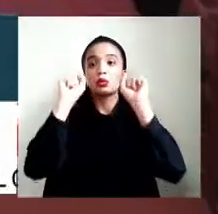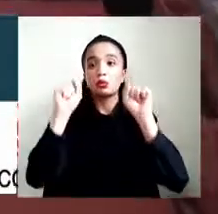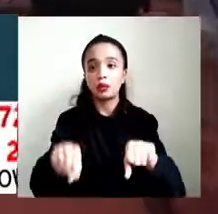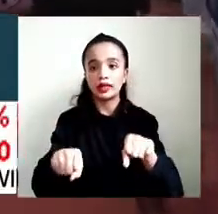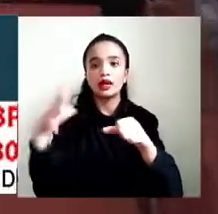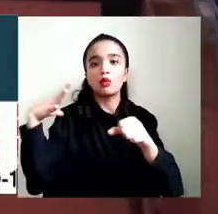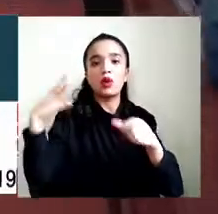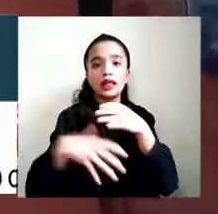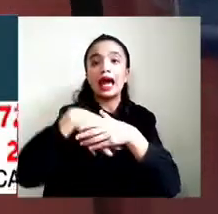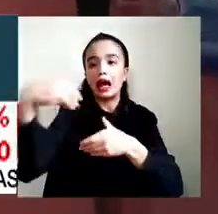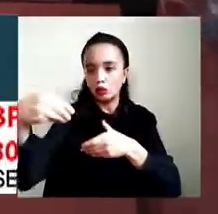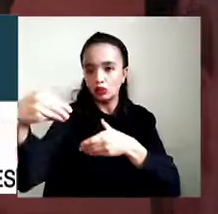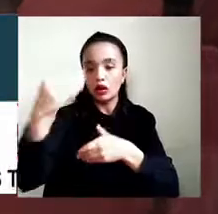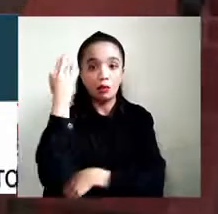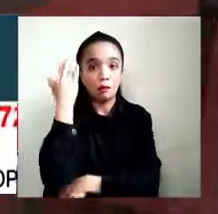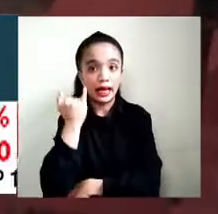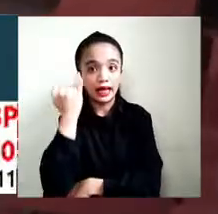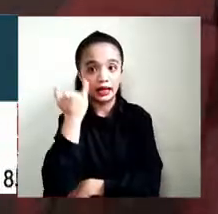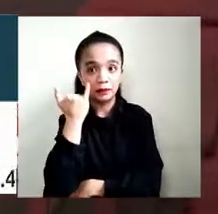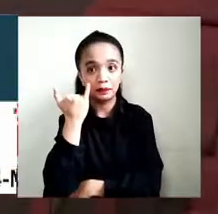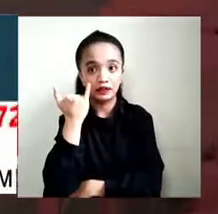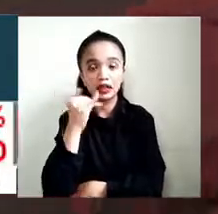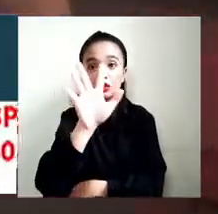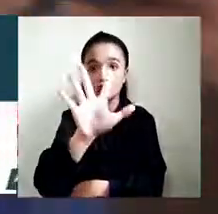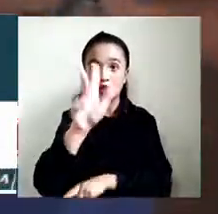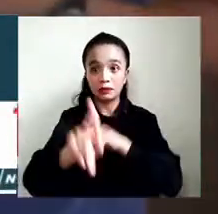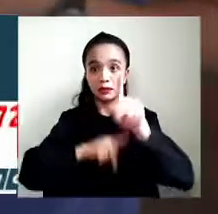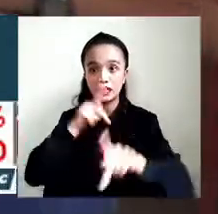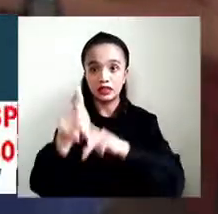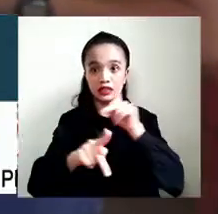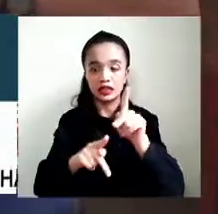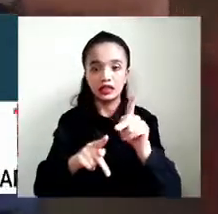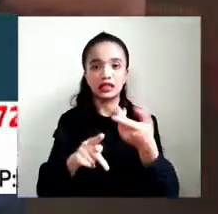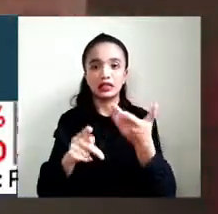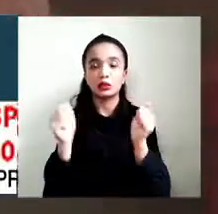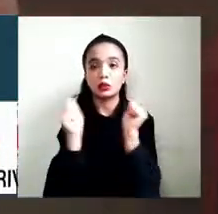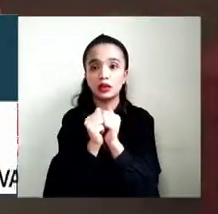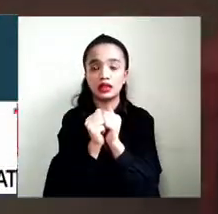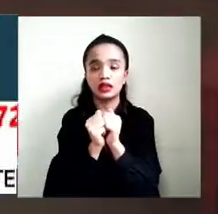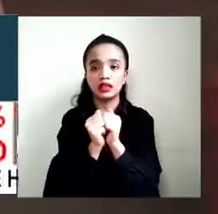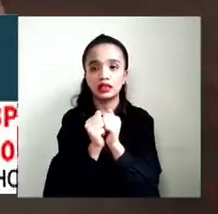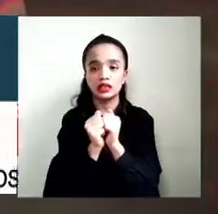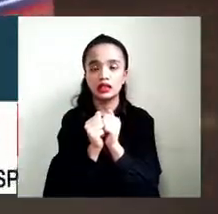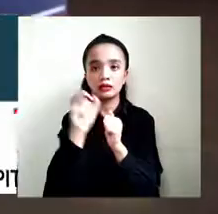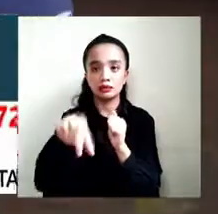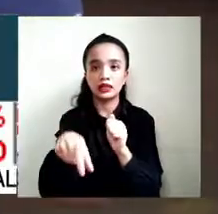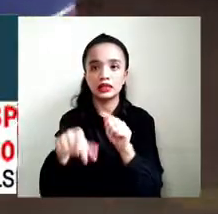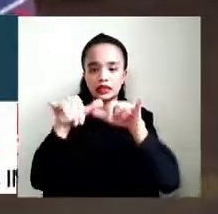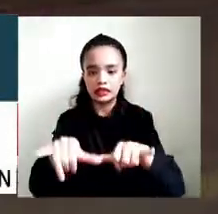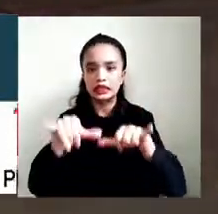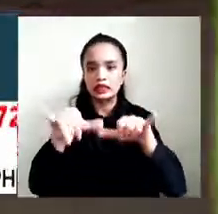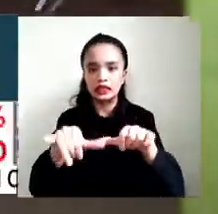outside so that the five person plus of the three person plebcom will have to be maintained inside